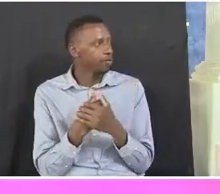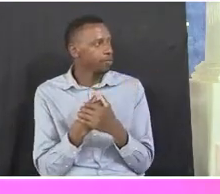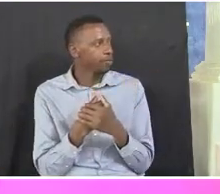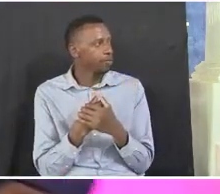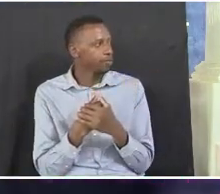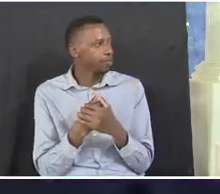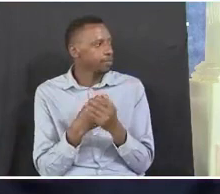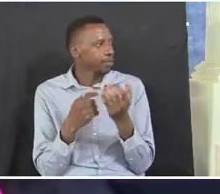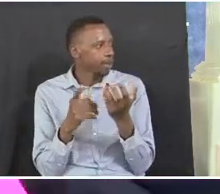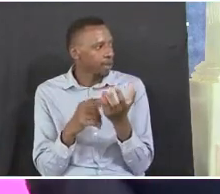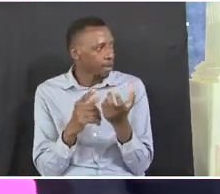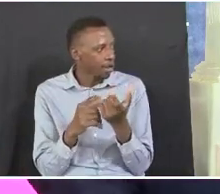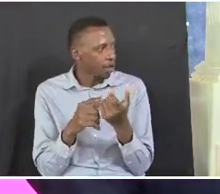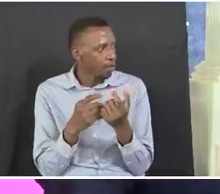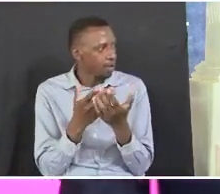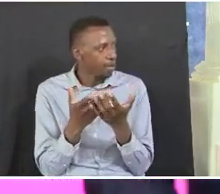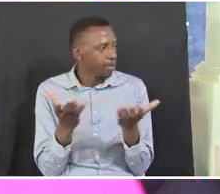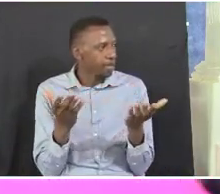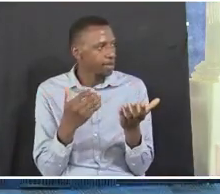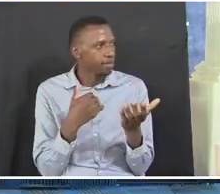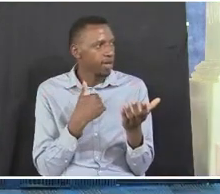How many have them online?